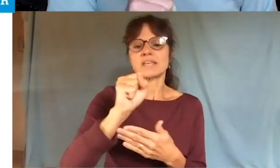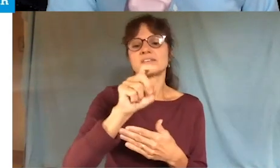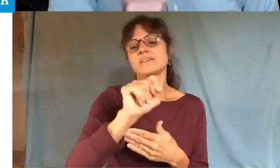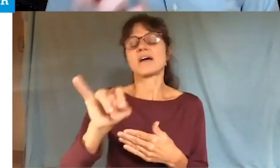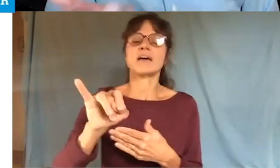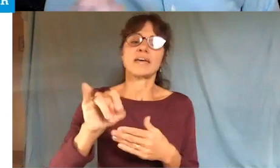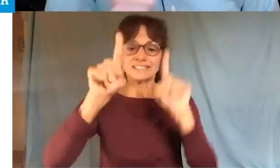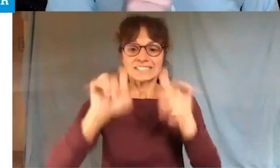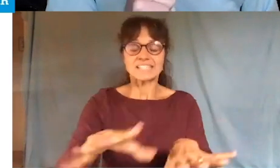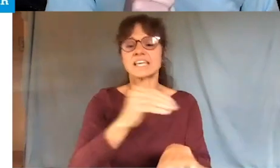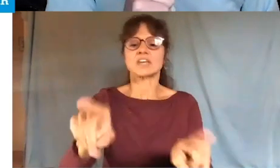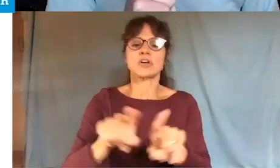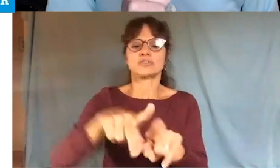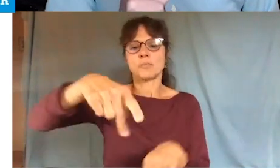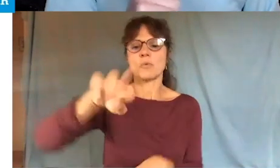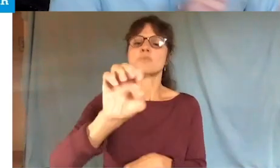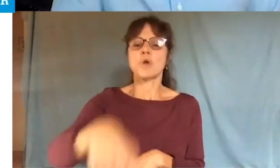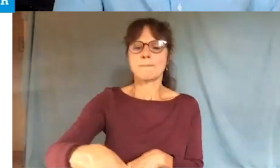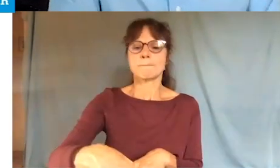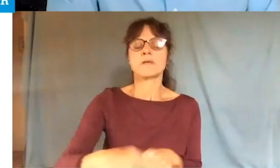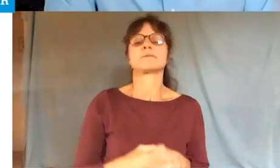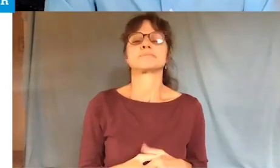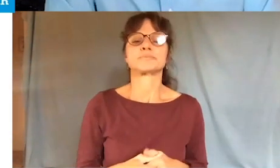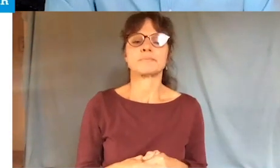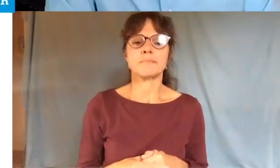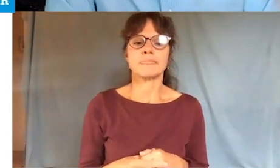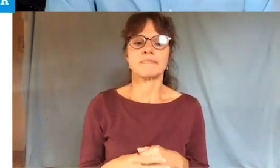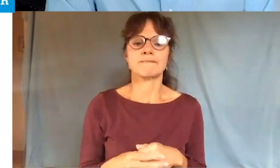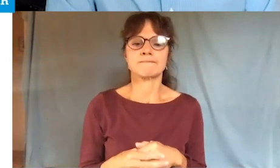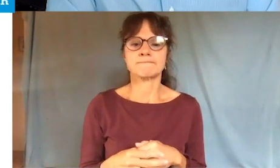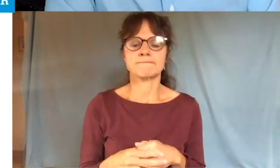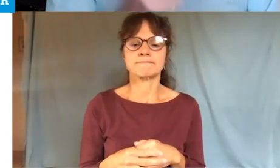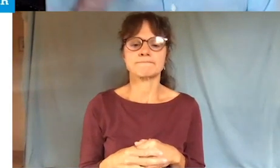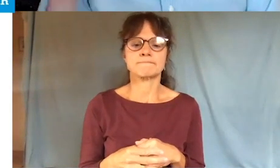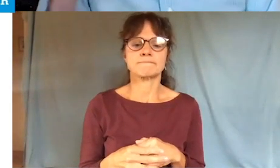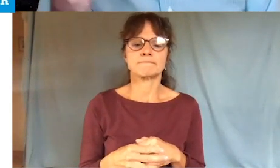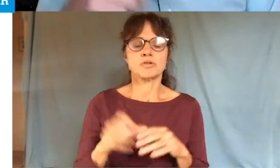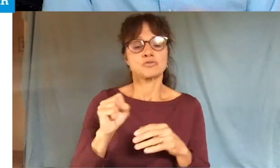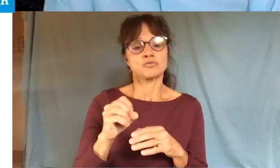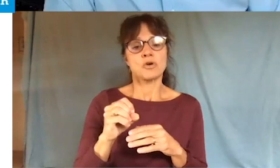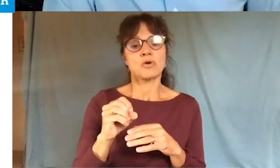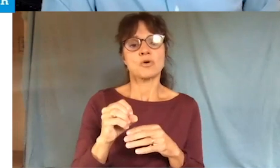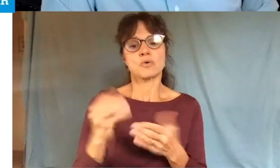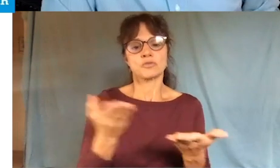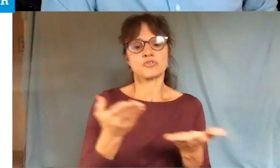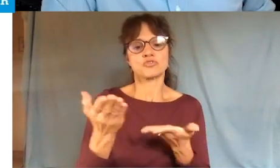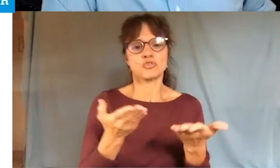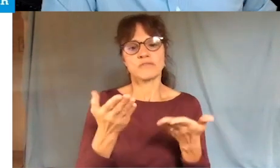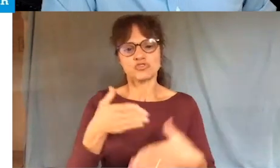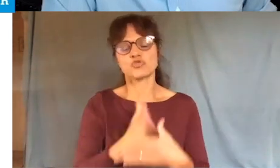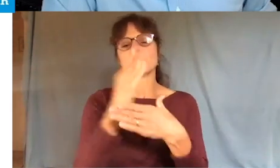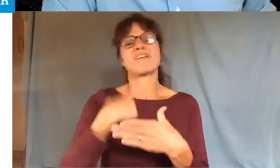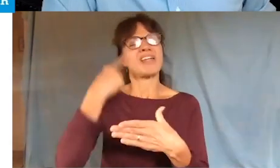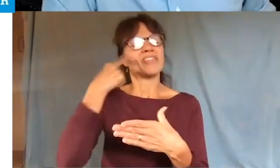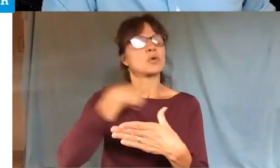STI testing, and PrEP. Next slide, please. So the service disruption, I think we all are